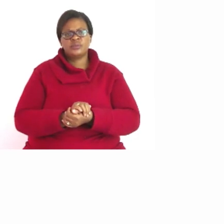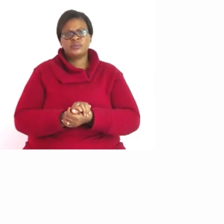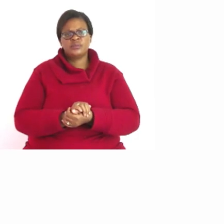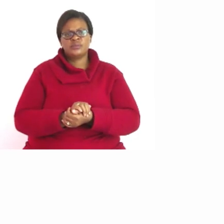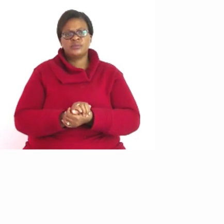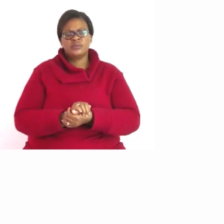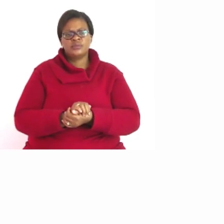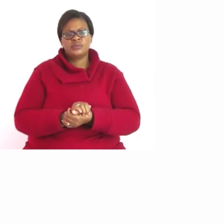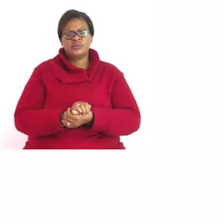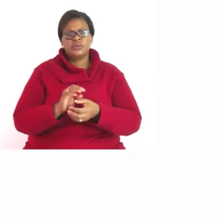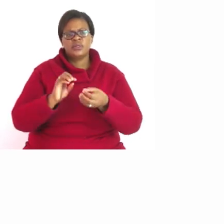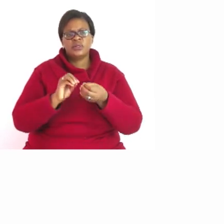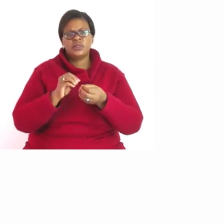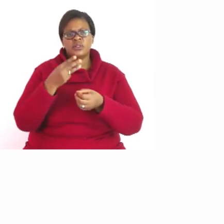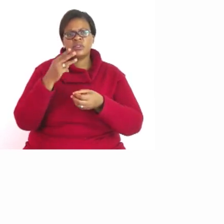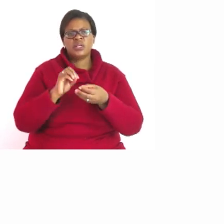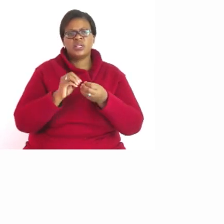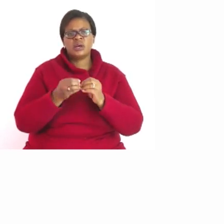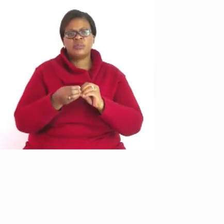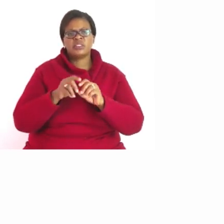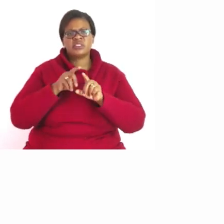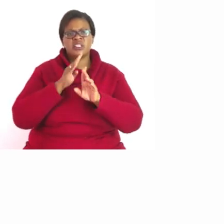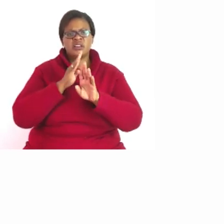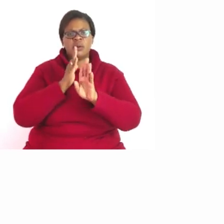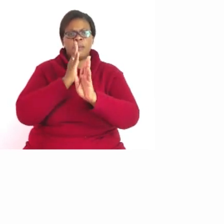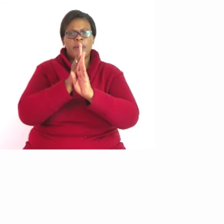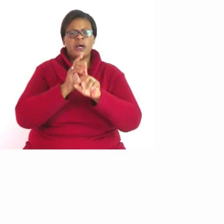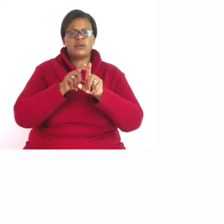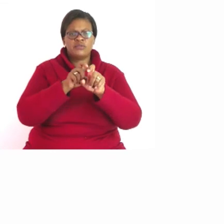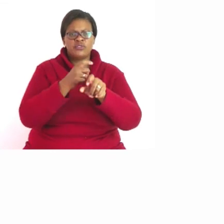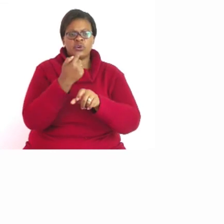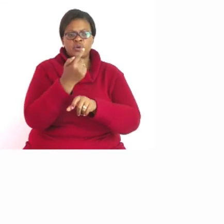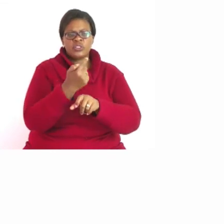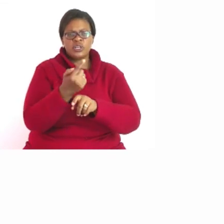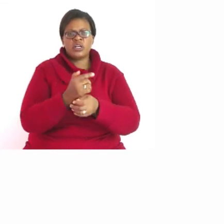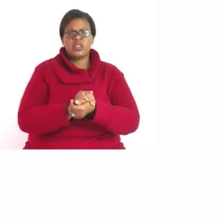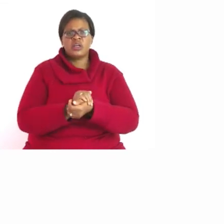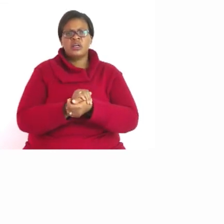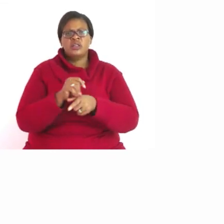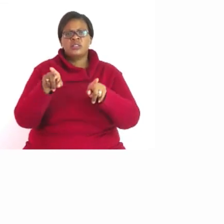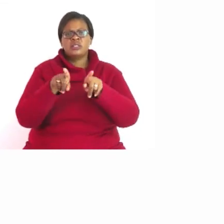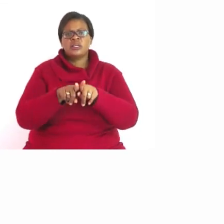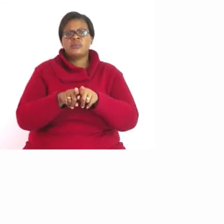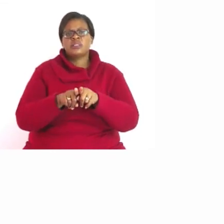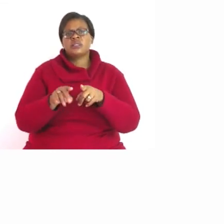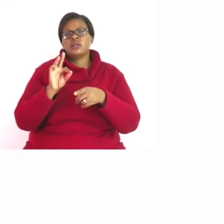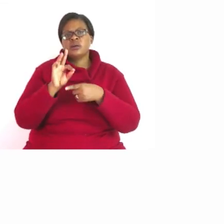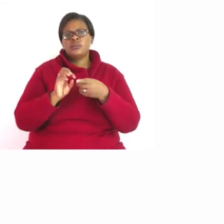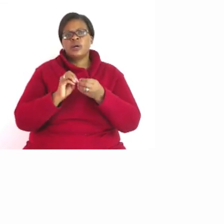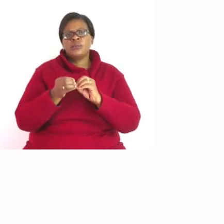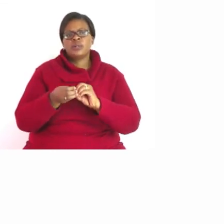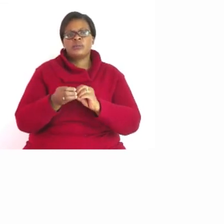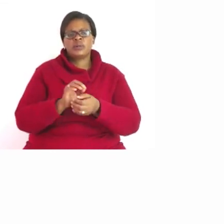numbers that are prime numbers? Just a question, yes or no. And there is also